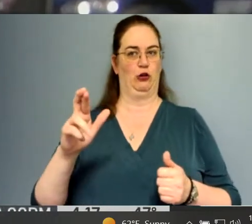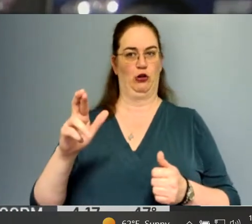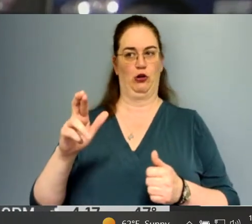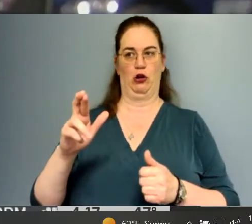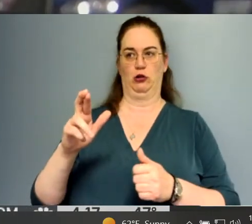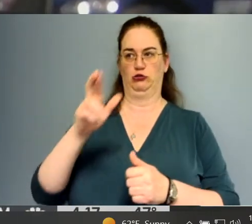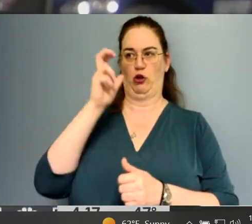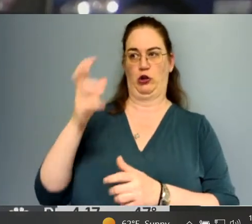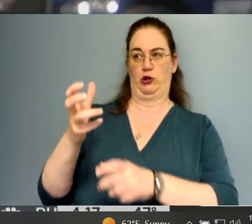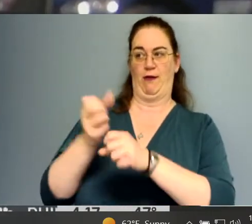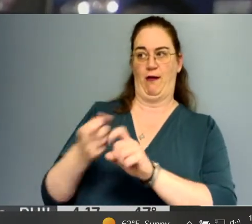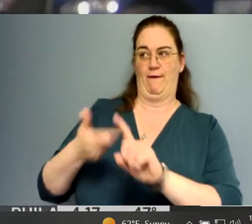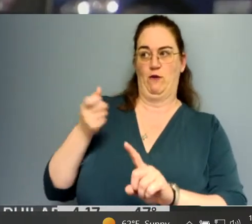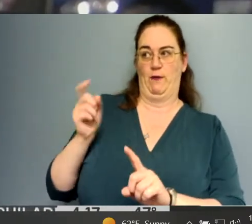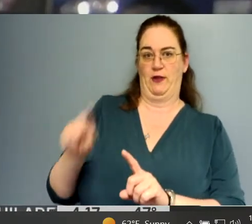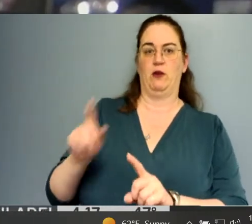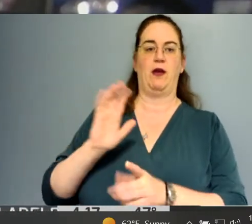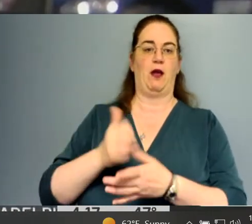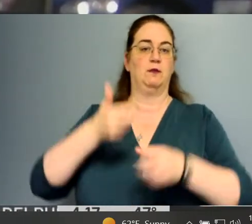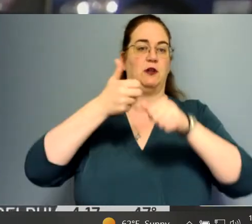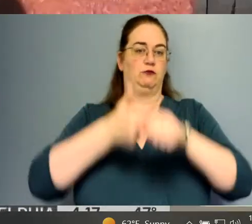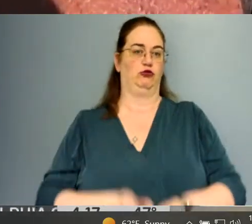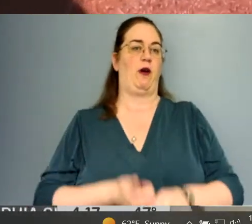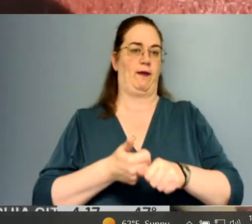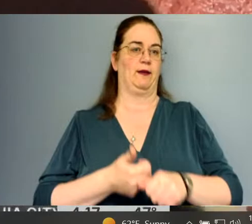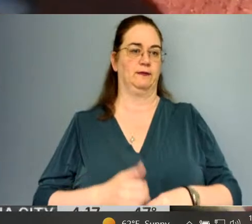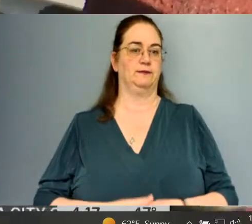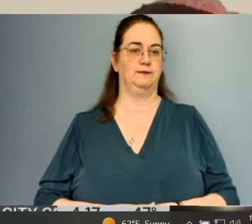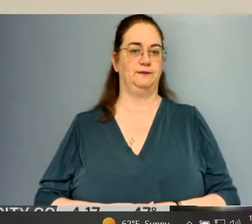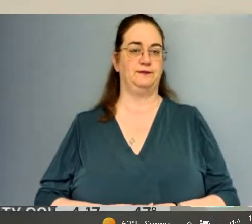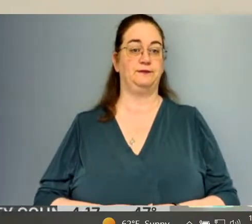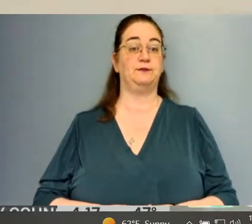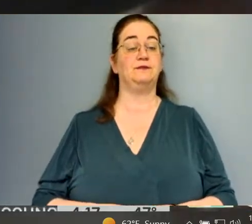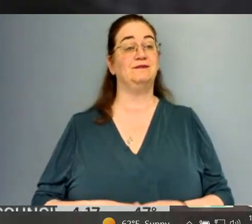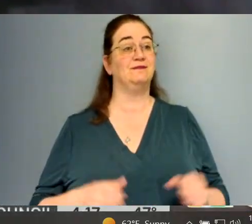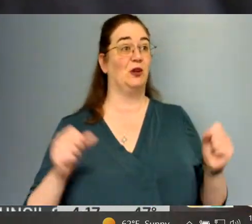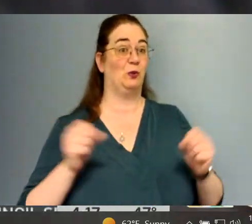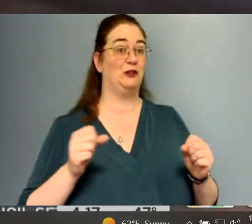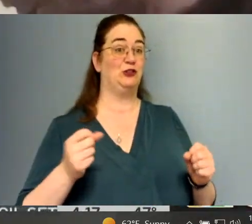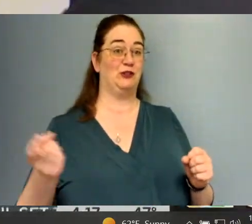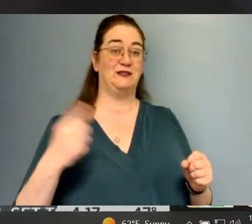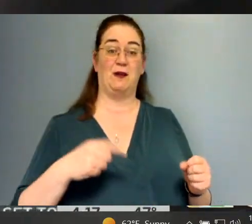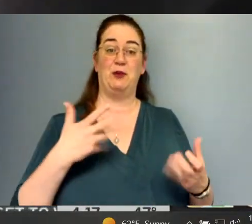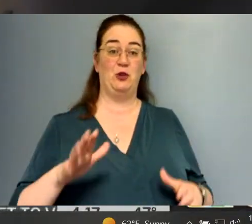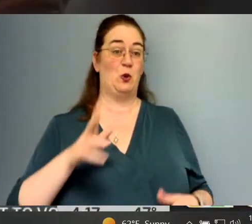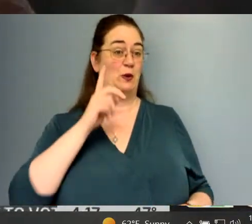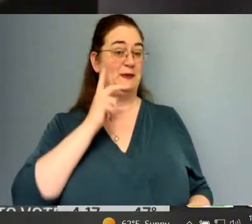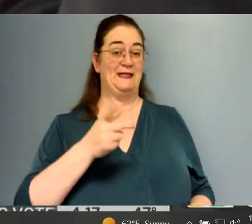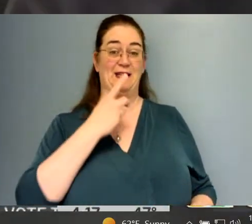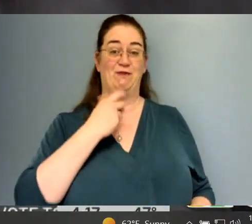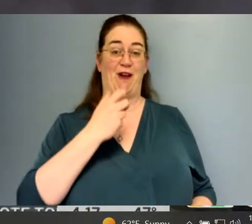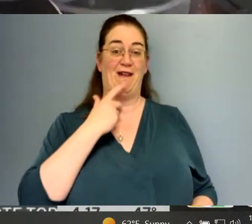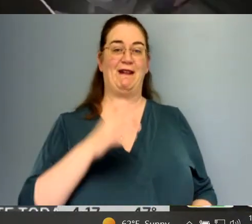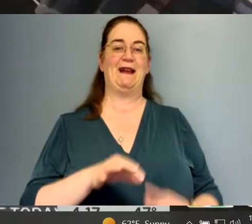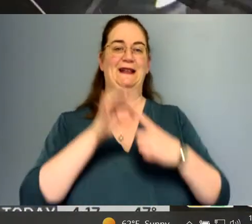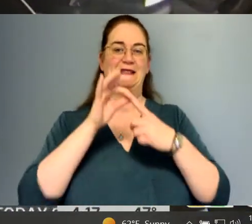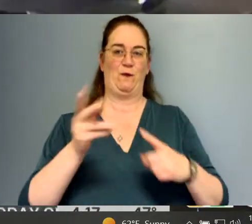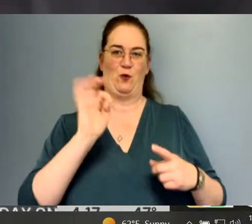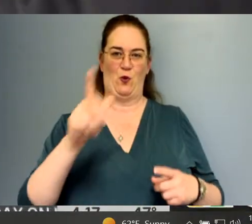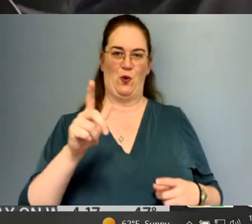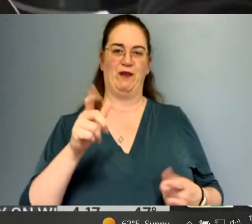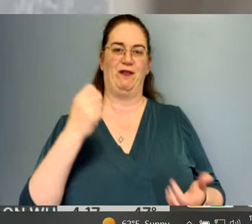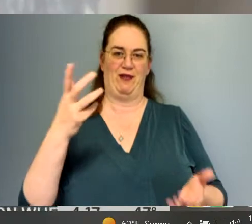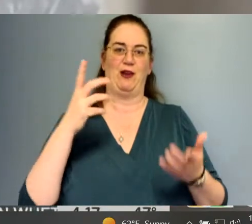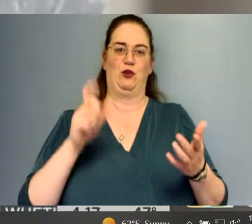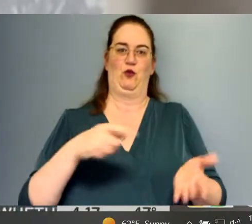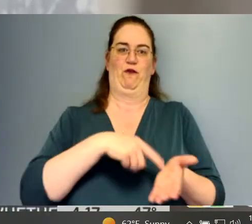came from. That's really how we track this at the end of the day. Winter is coming. You don't want to be seeing red, except for the oil that you paid